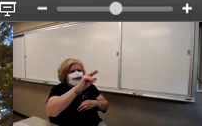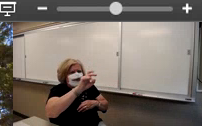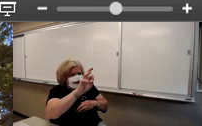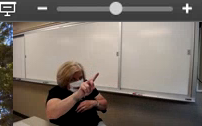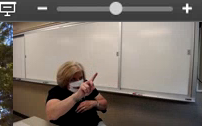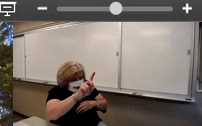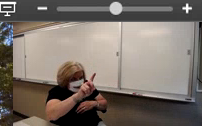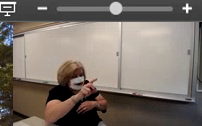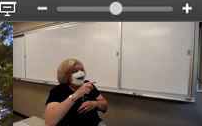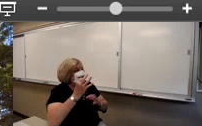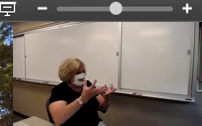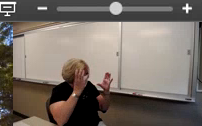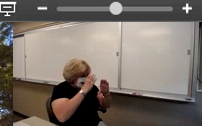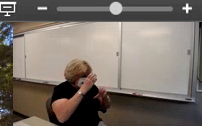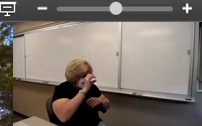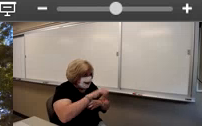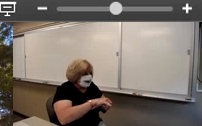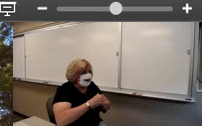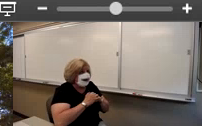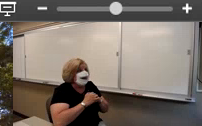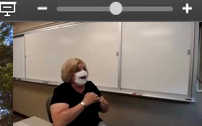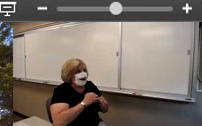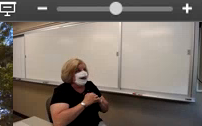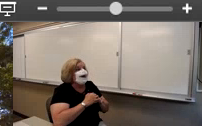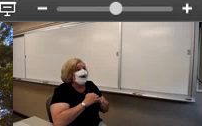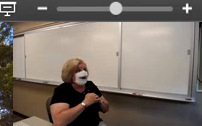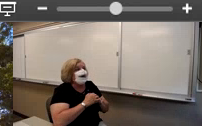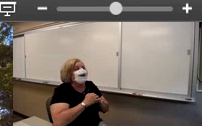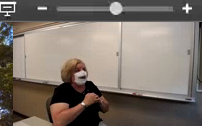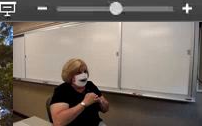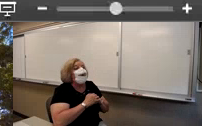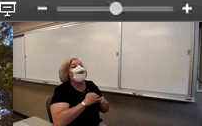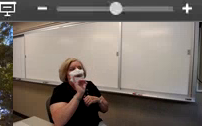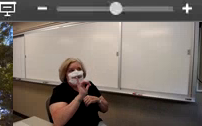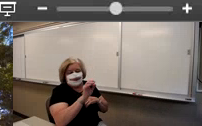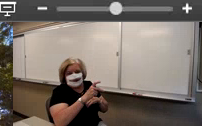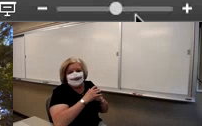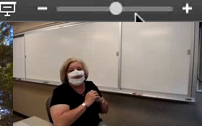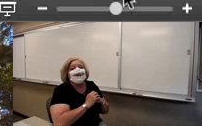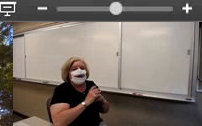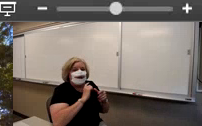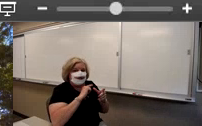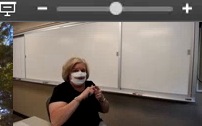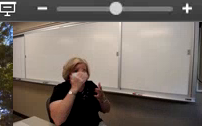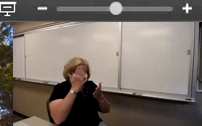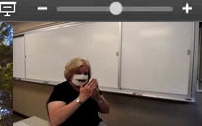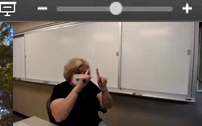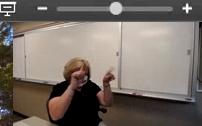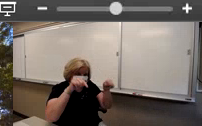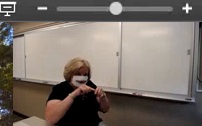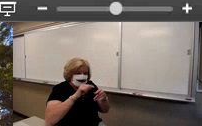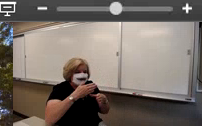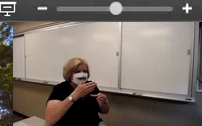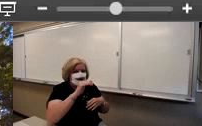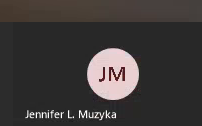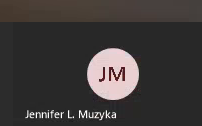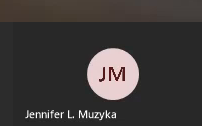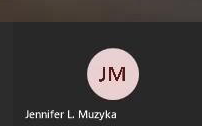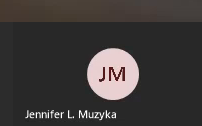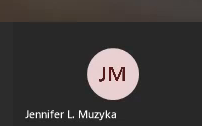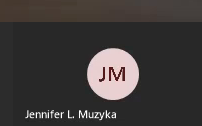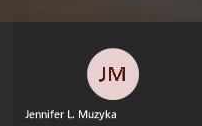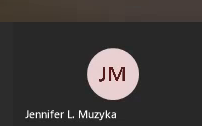wanted to try to explore that, right? So I'm going to, and then you get a stop screen share icon. So I'm going to stop the screen share. I don't know if